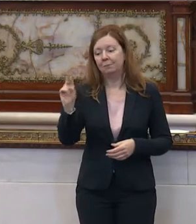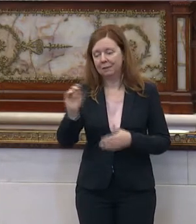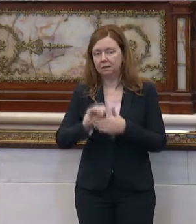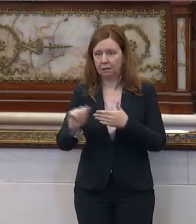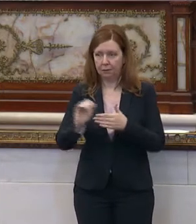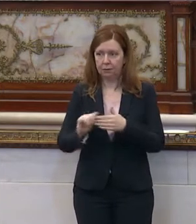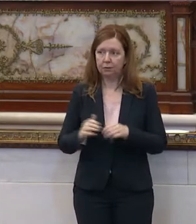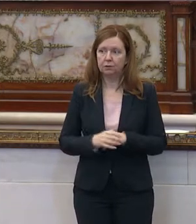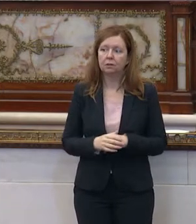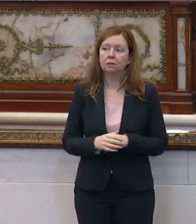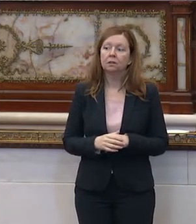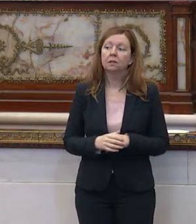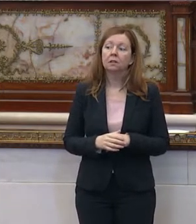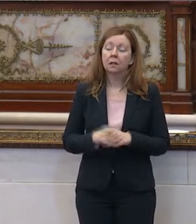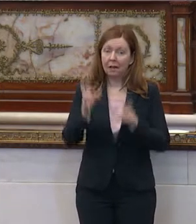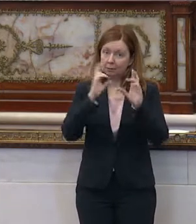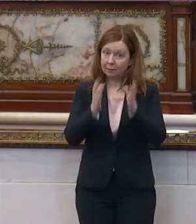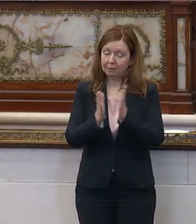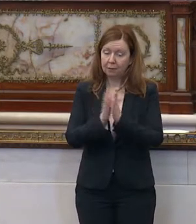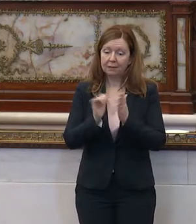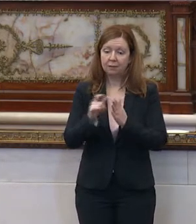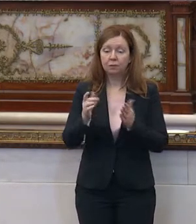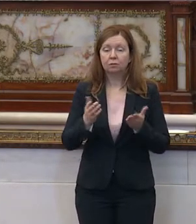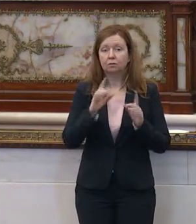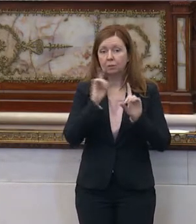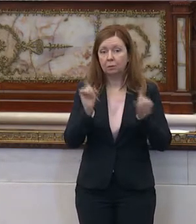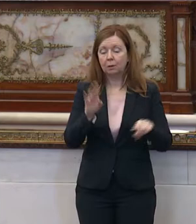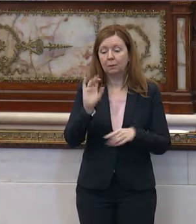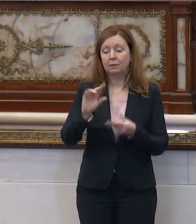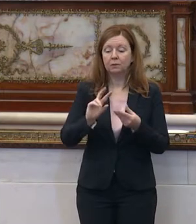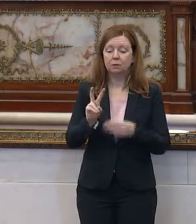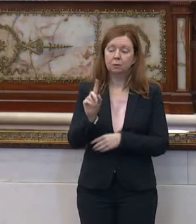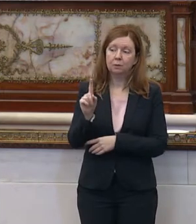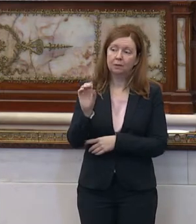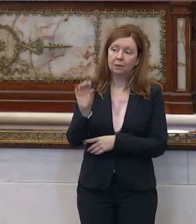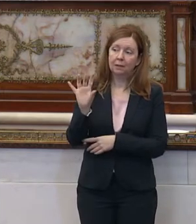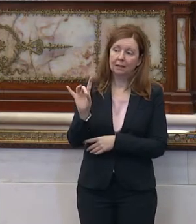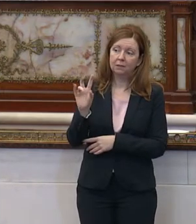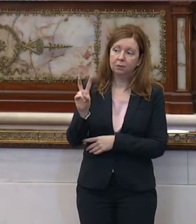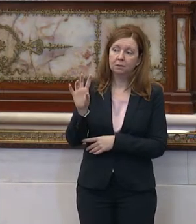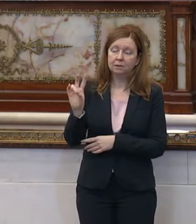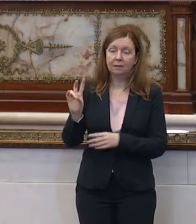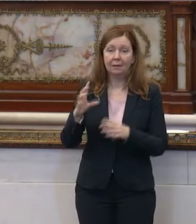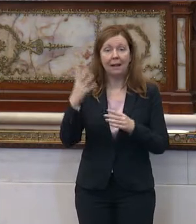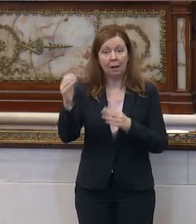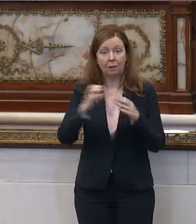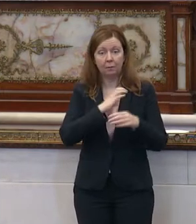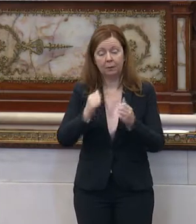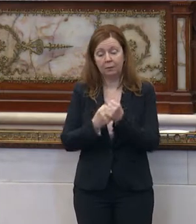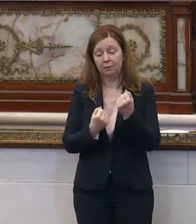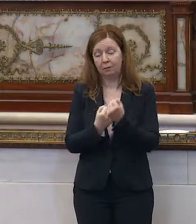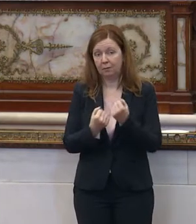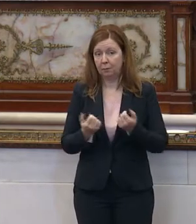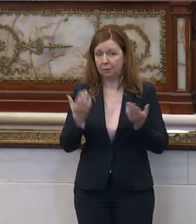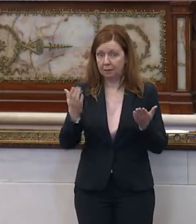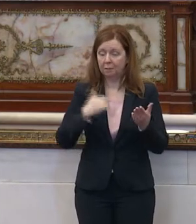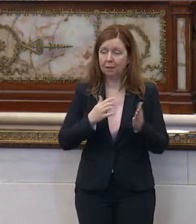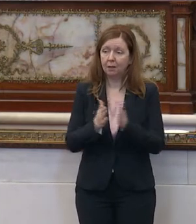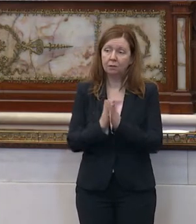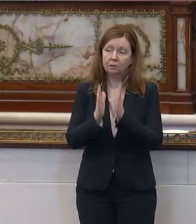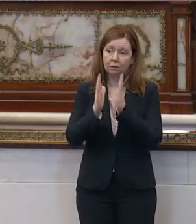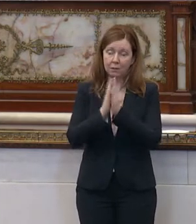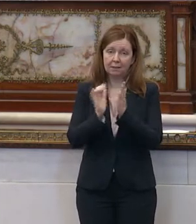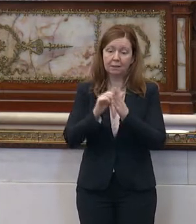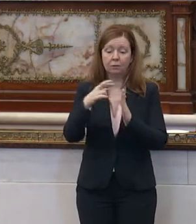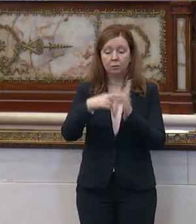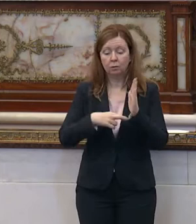million. I respectfully request that you report Bill number 210827 out of committee with a favorable recommendation, and I further request that the rules